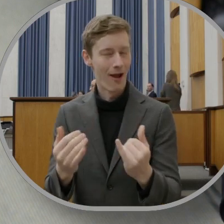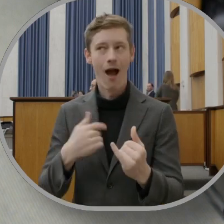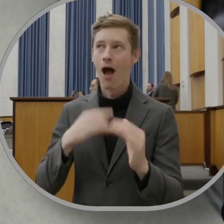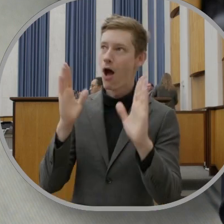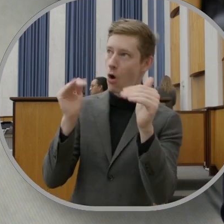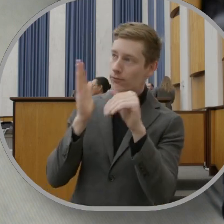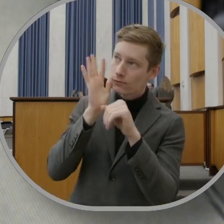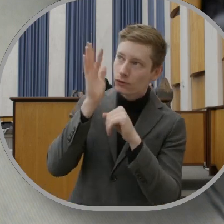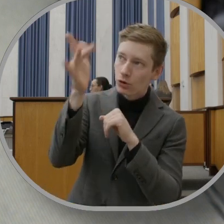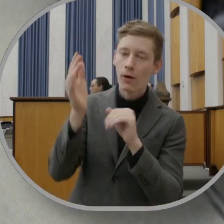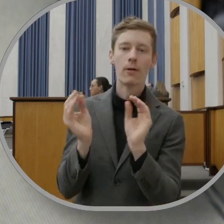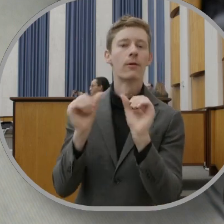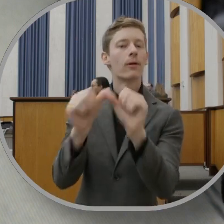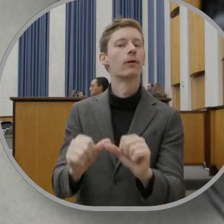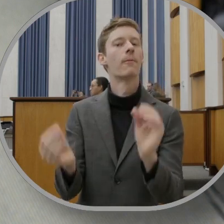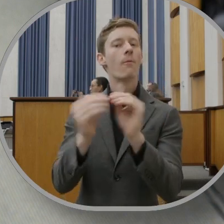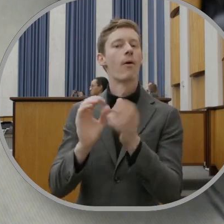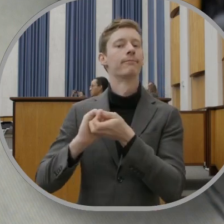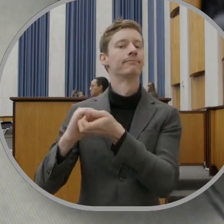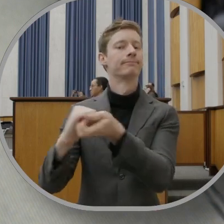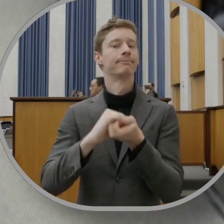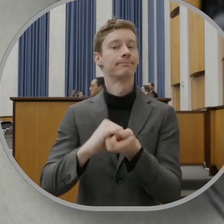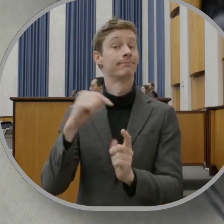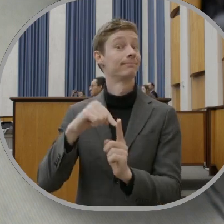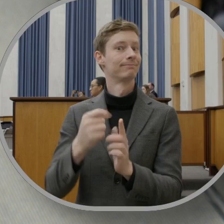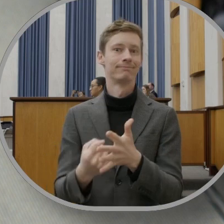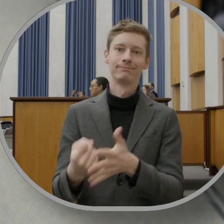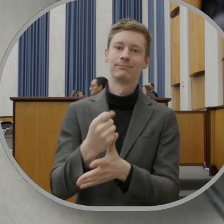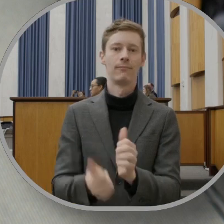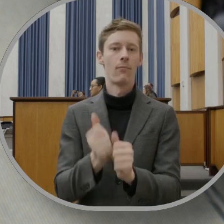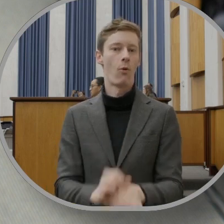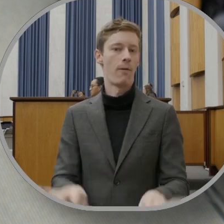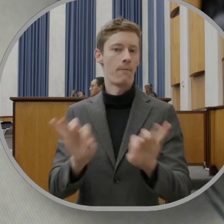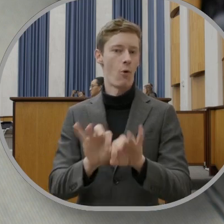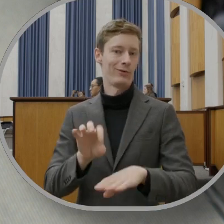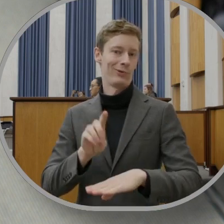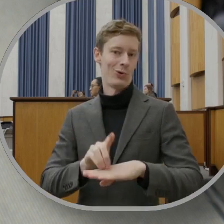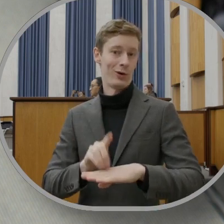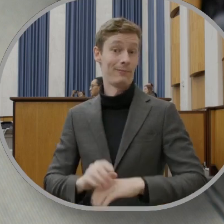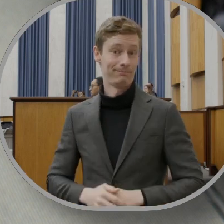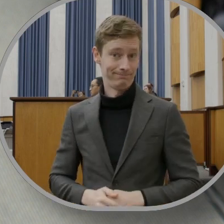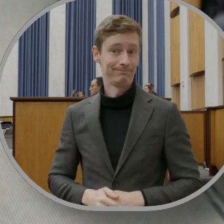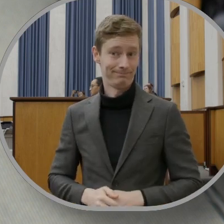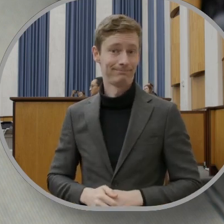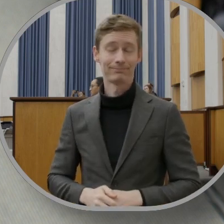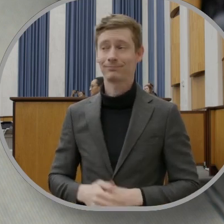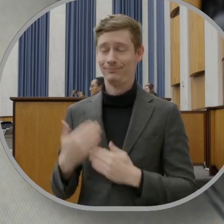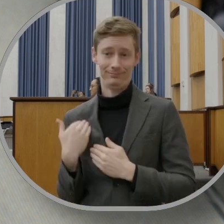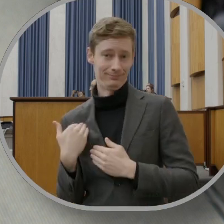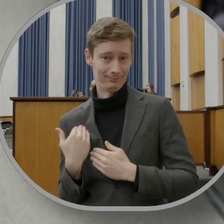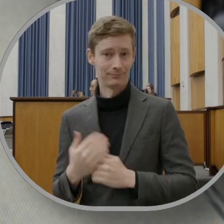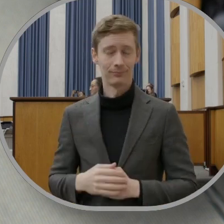on what is probably our most important duty. So I want to say thank you for your contributions and